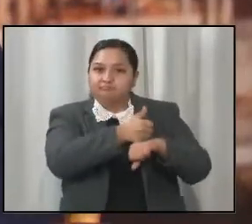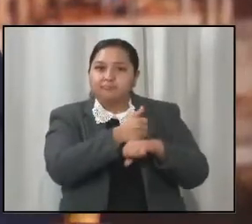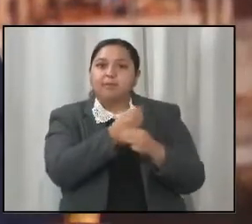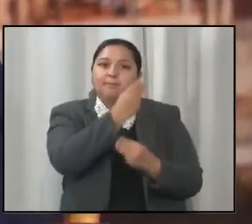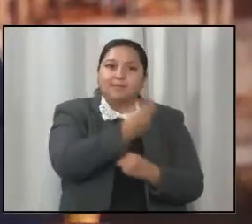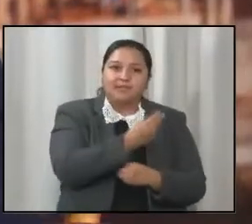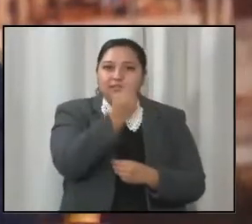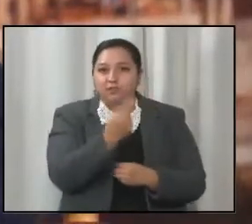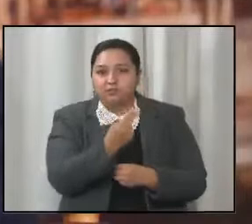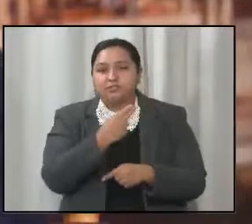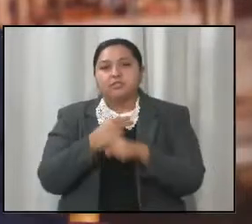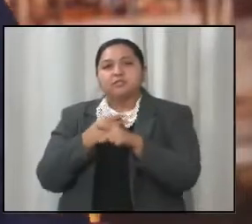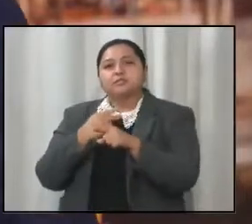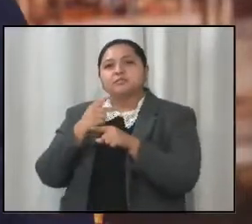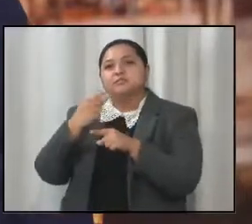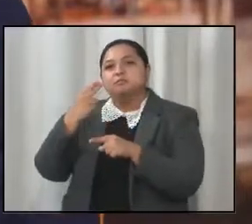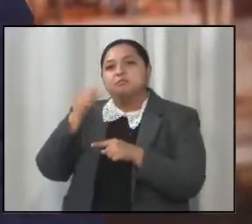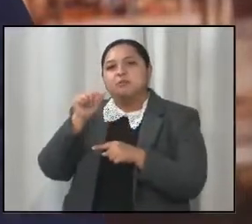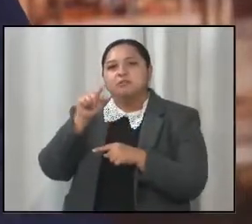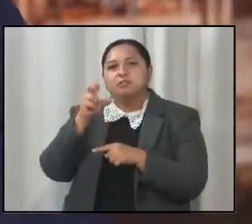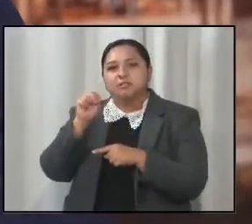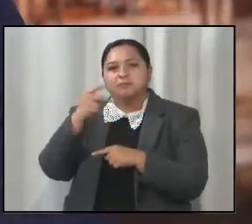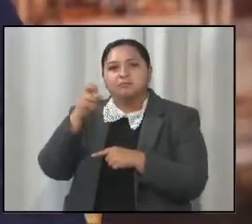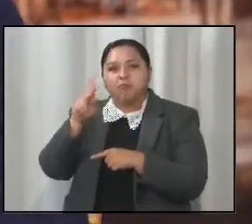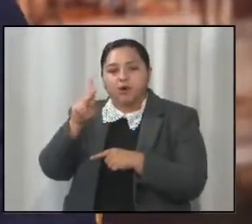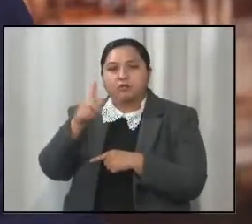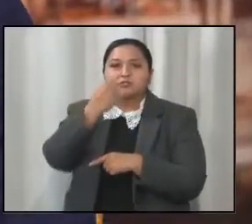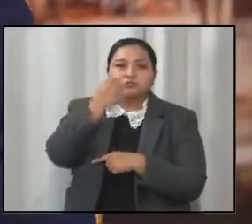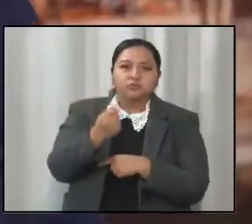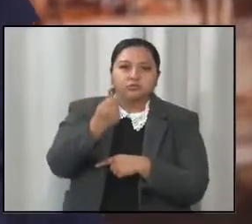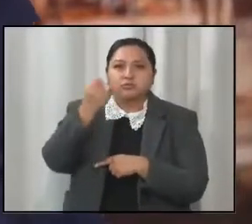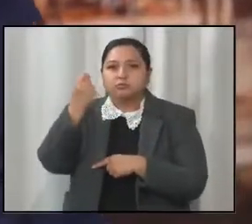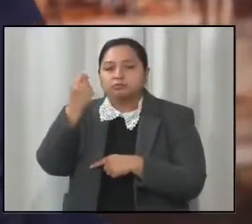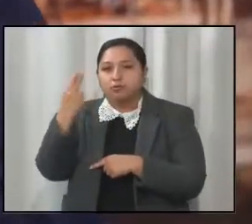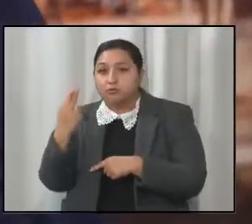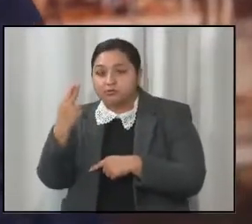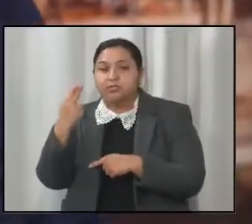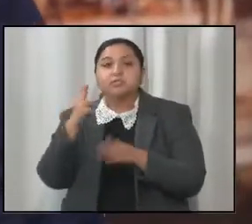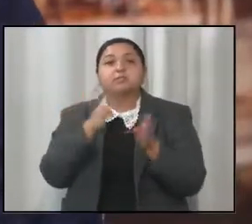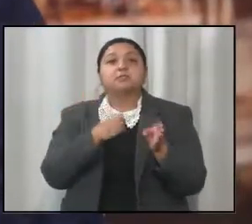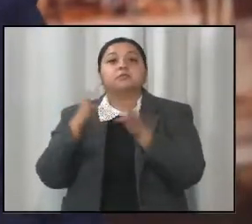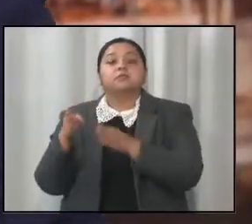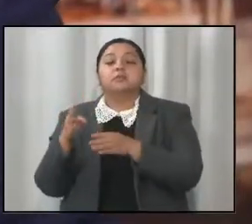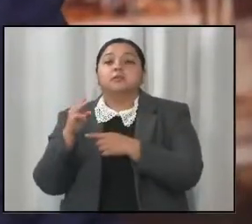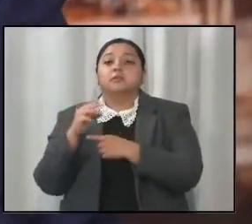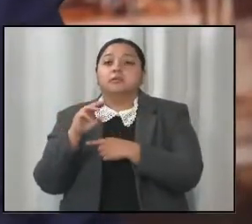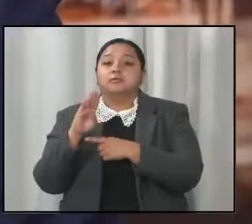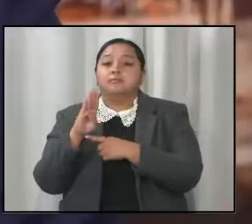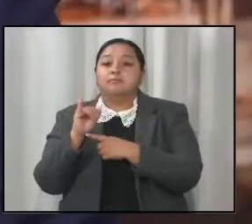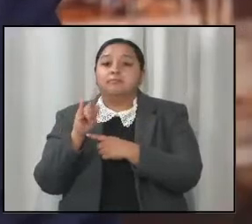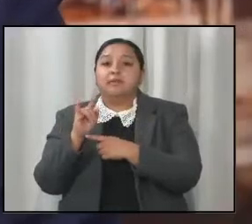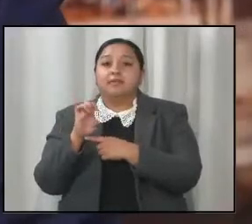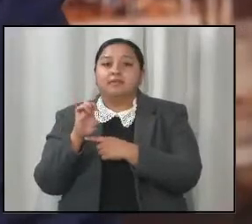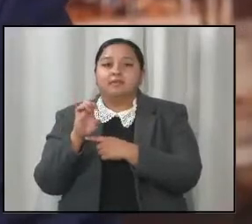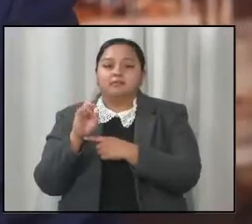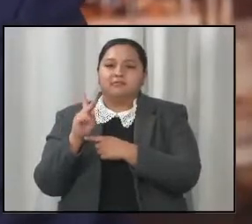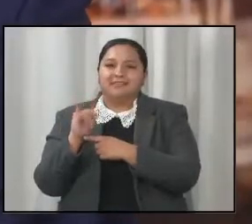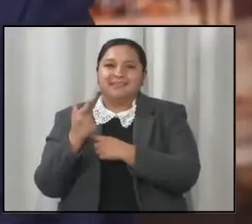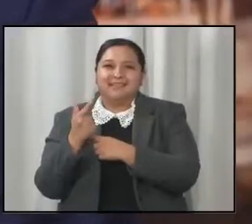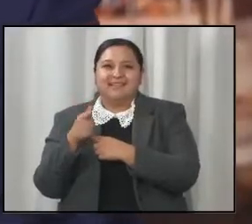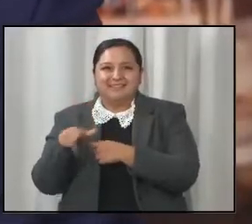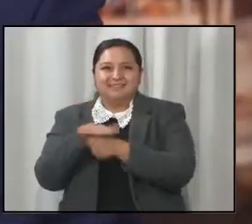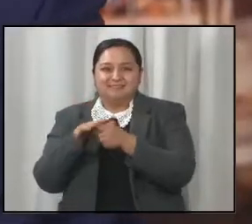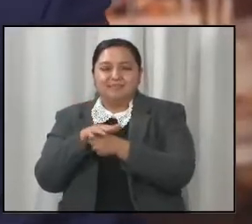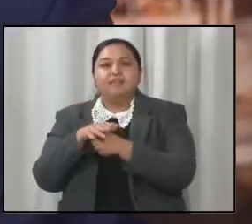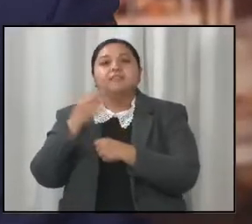will be Tuesdays and Fridays, and Billie Jean King will remain a MAC site on Wednesdays.